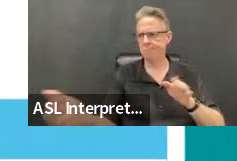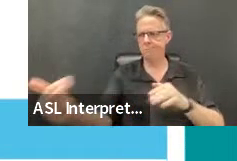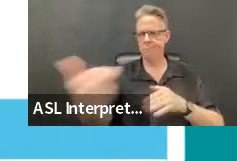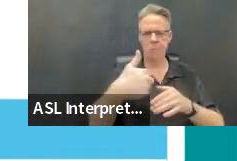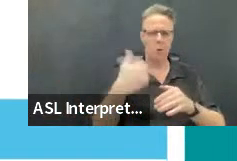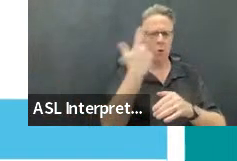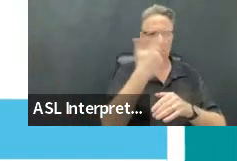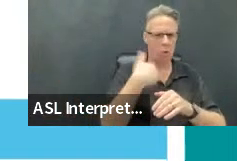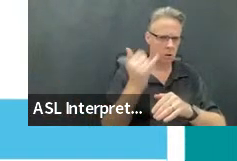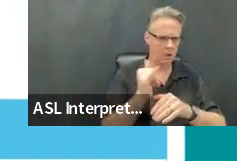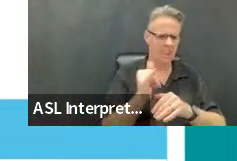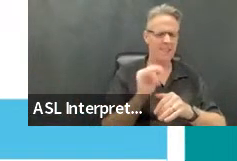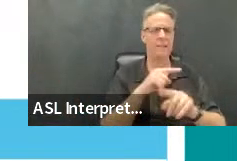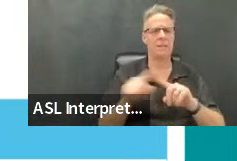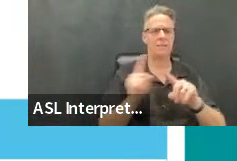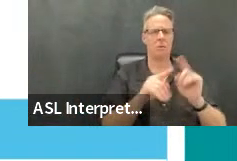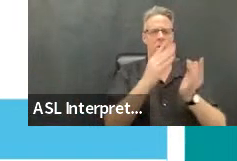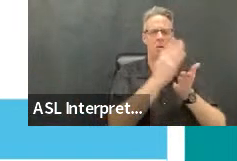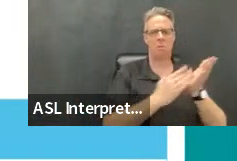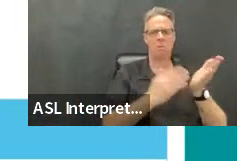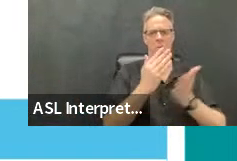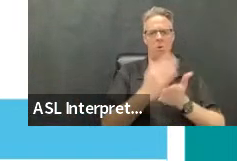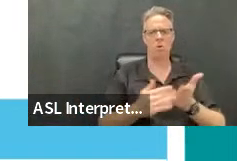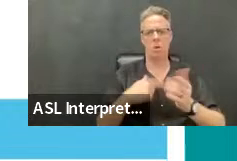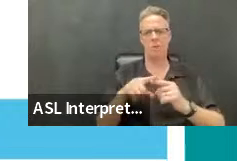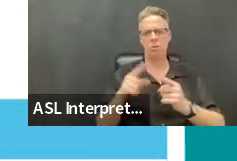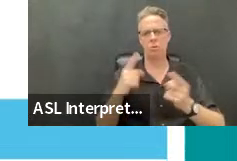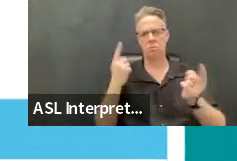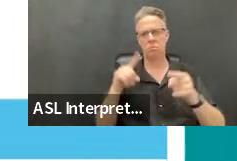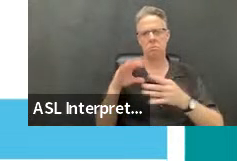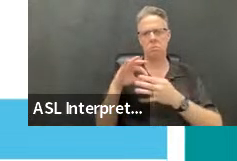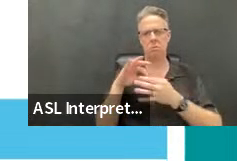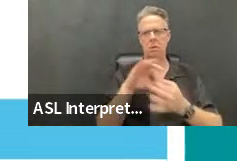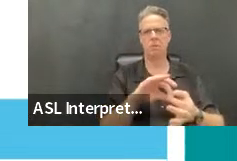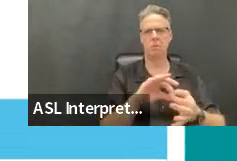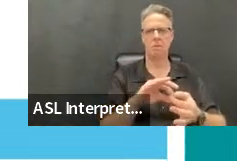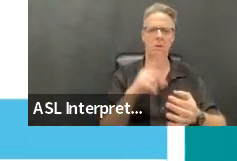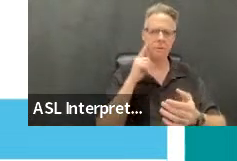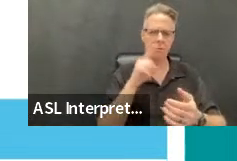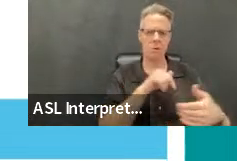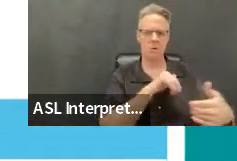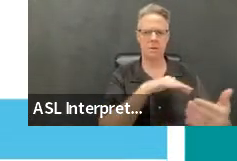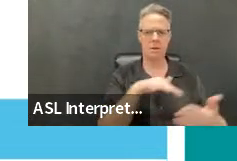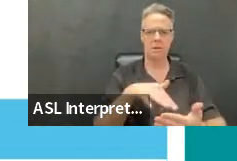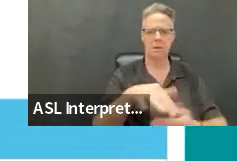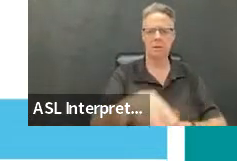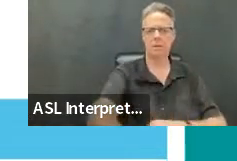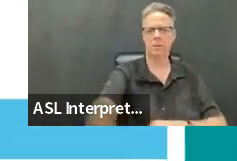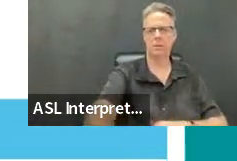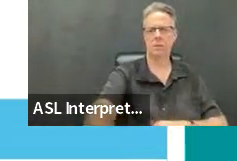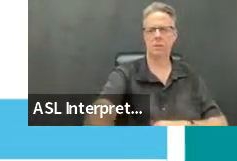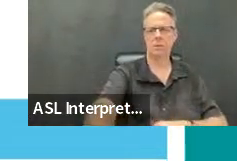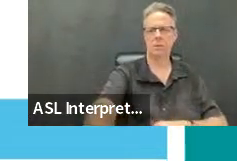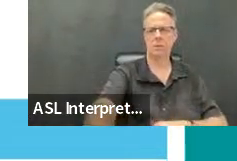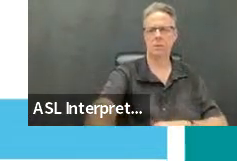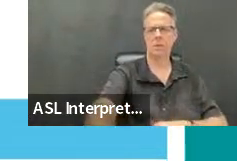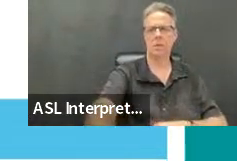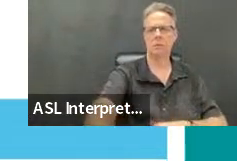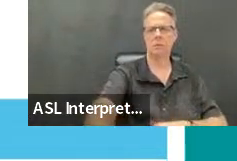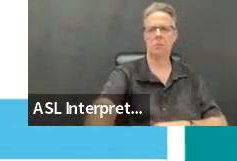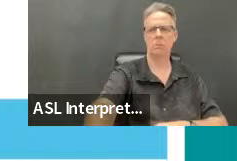foundational components that we have to reach alignment on to take to be studied. Now, what this is